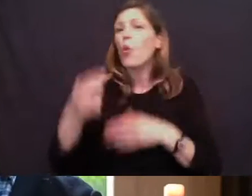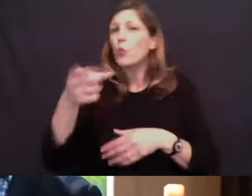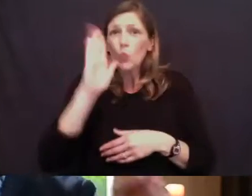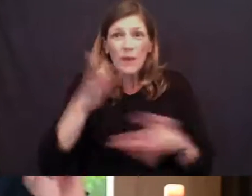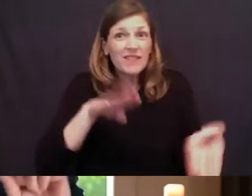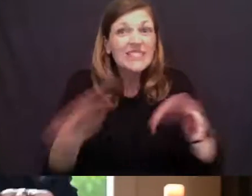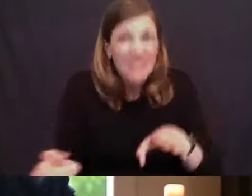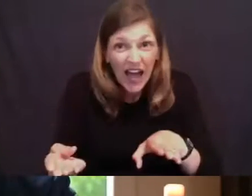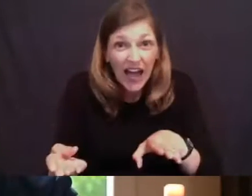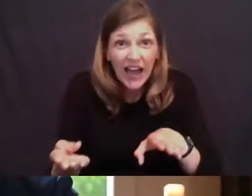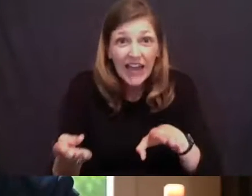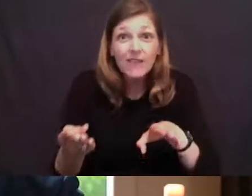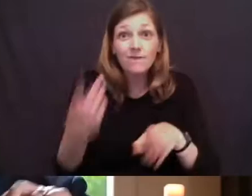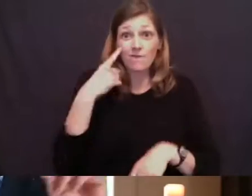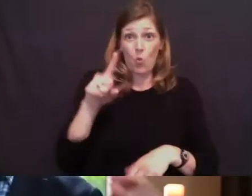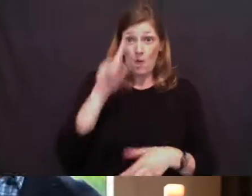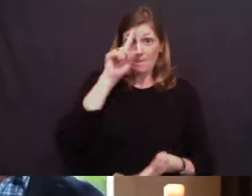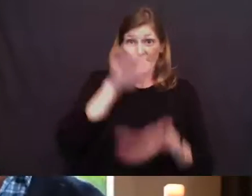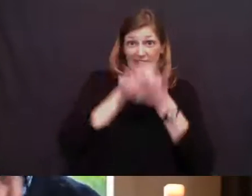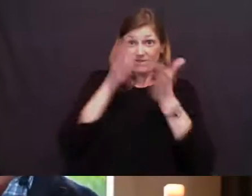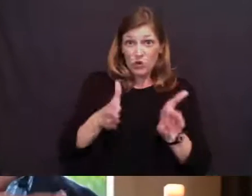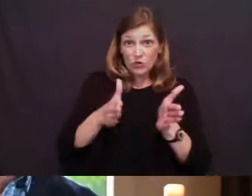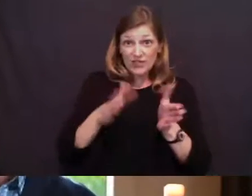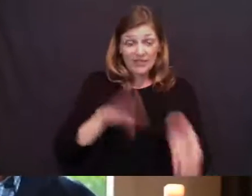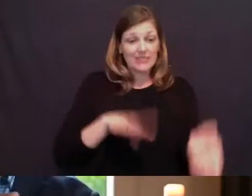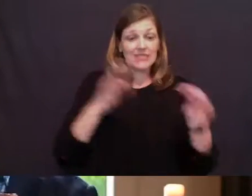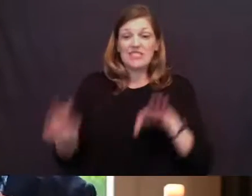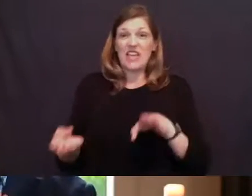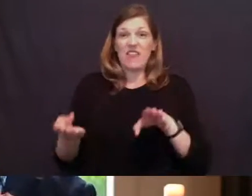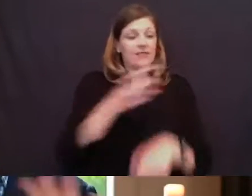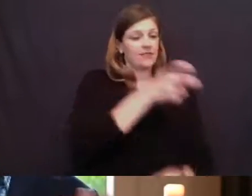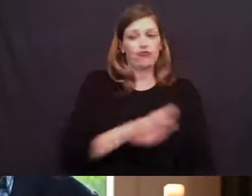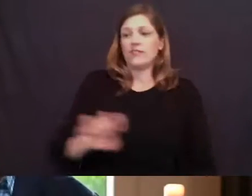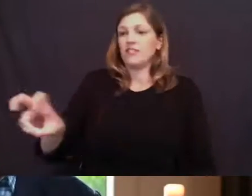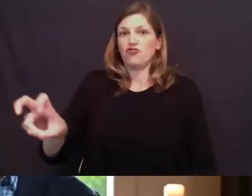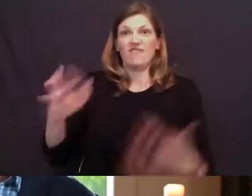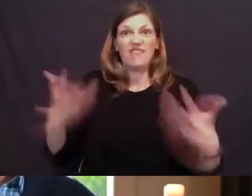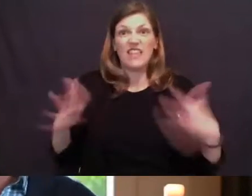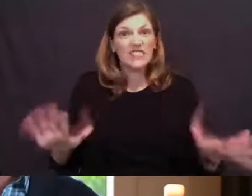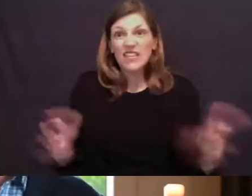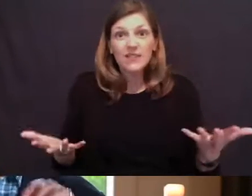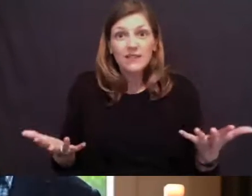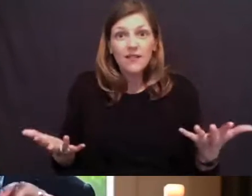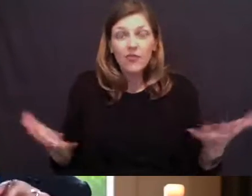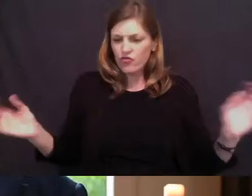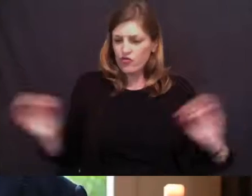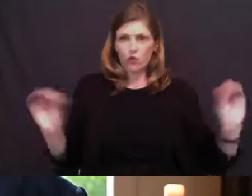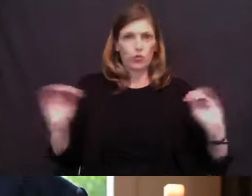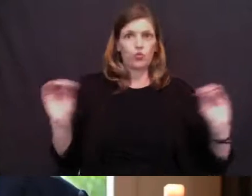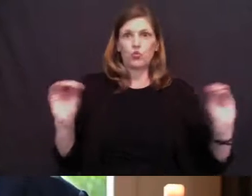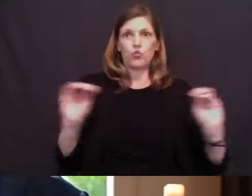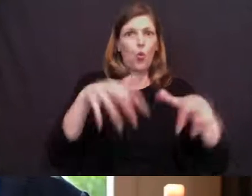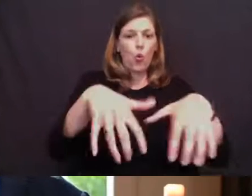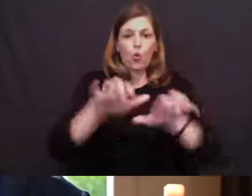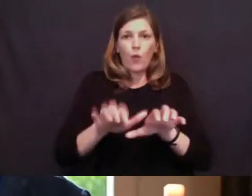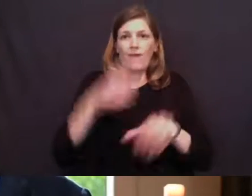die, for the believer, death is a transition marker, and that's it, because there is no grave for